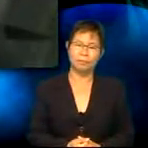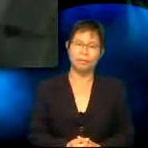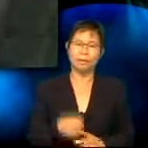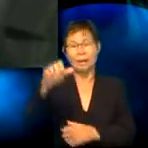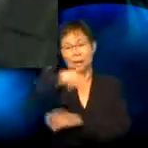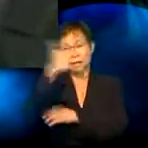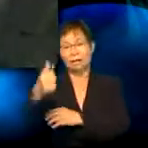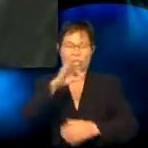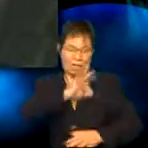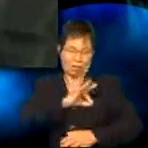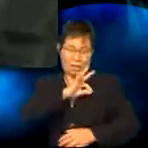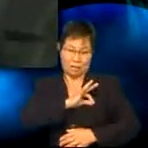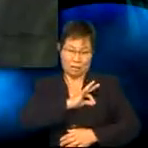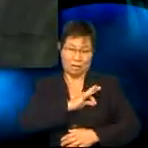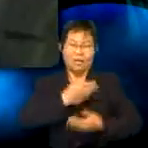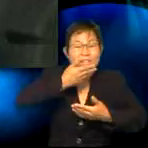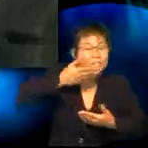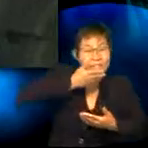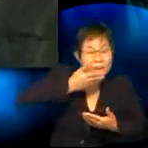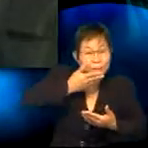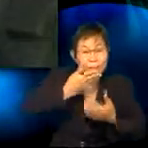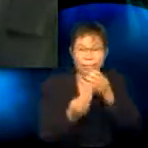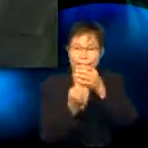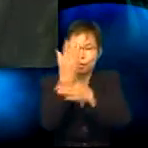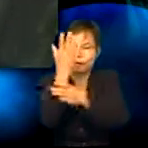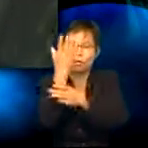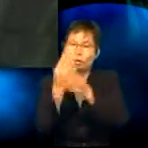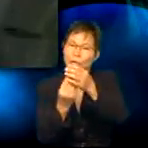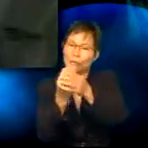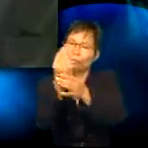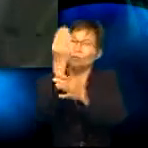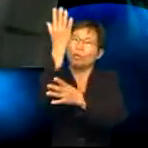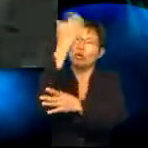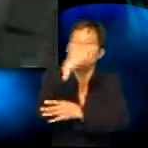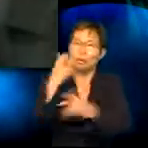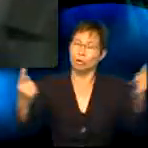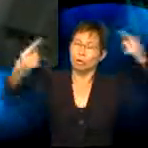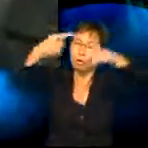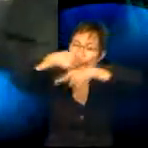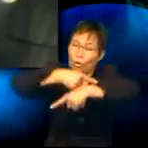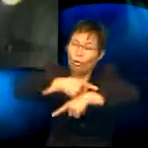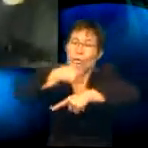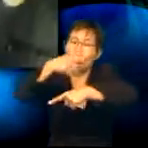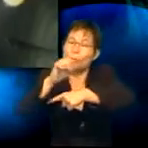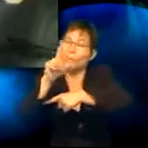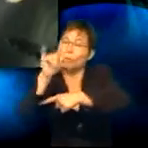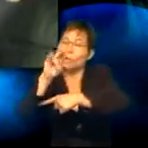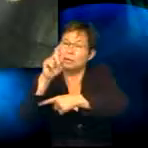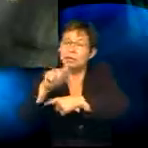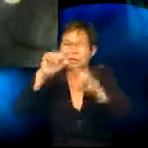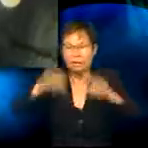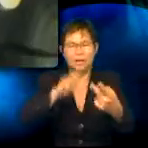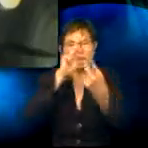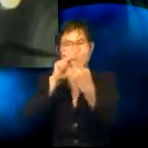Another advantage. Young plants that grow as a result of cross-pollination can adapt to